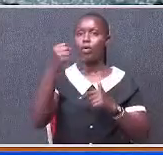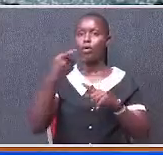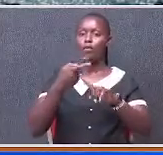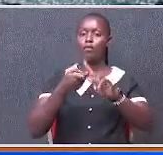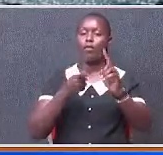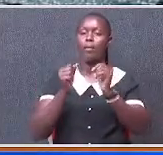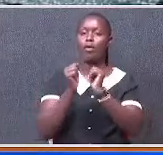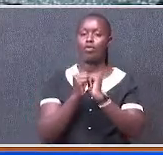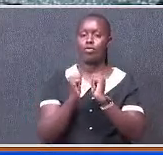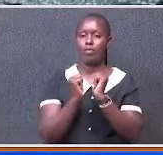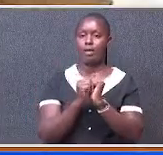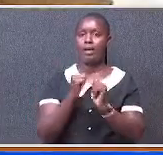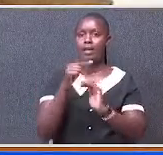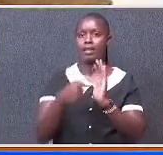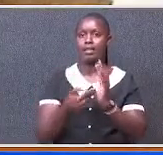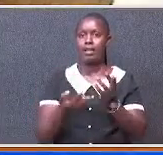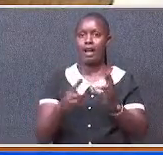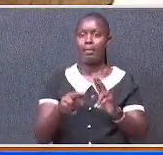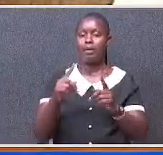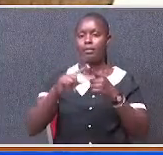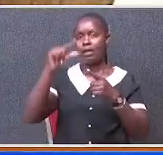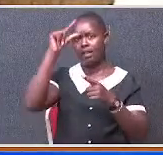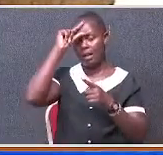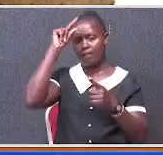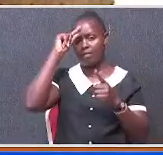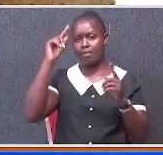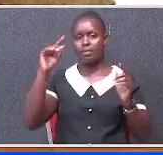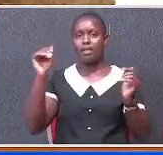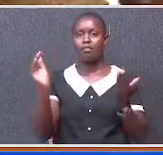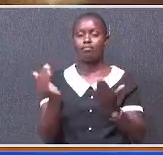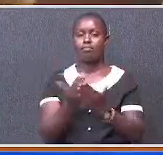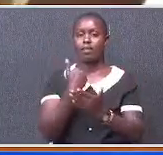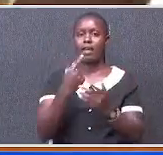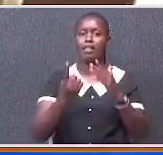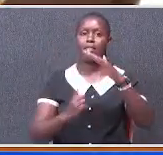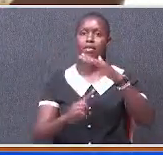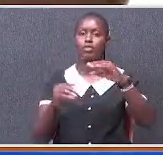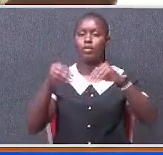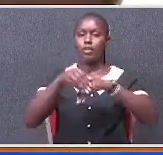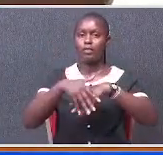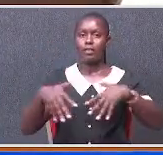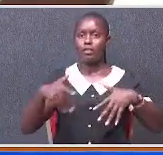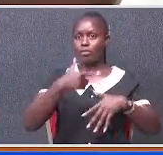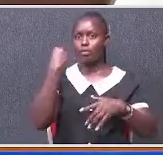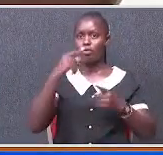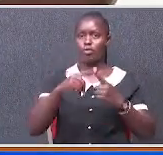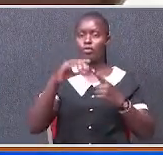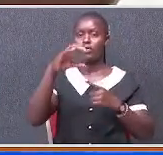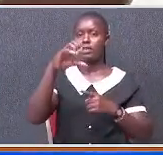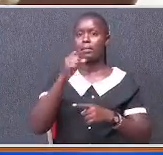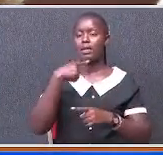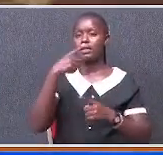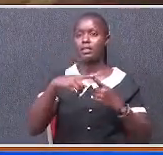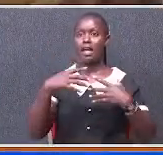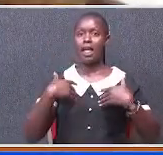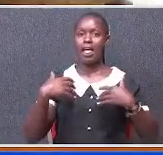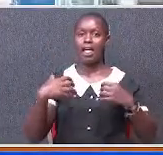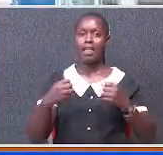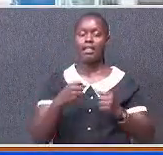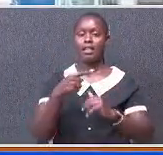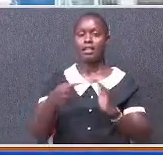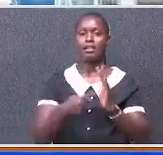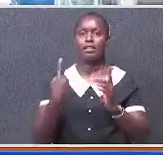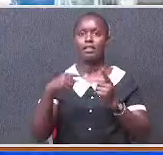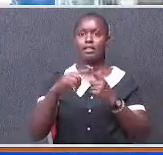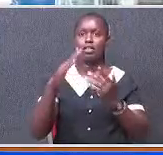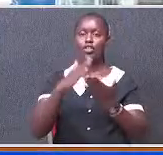coming after the president scrapped off the Ministry of Devolution during unveiling of his cabinet. Health is among the functions shared between the